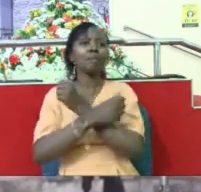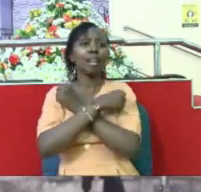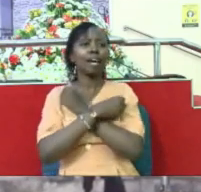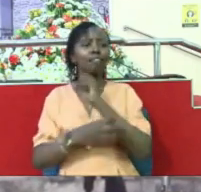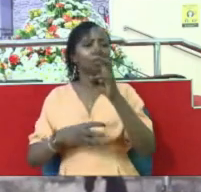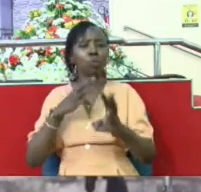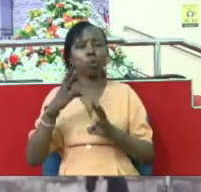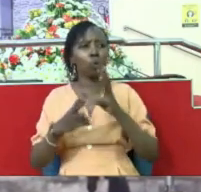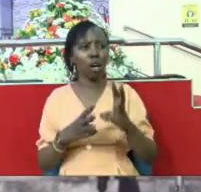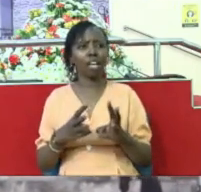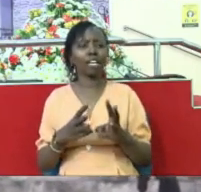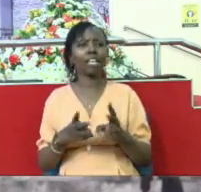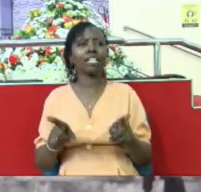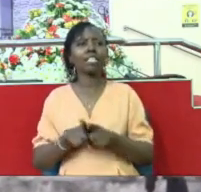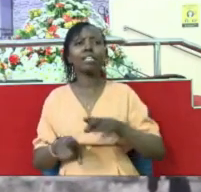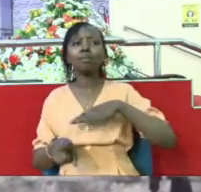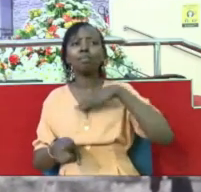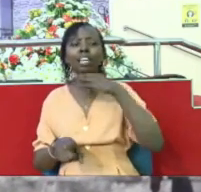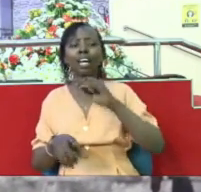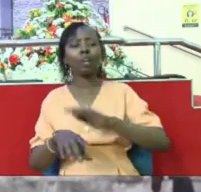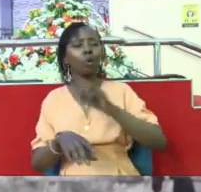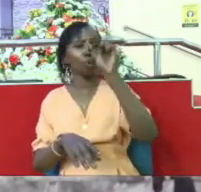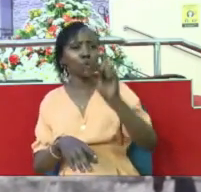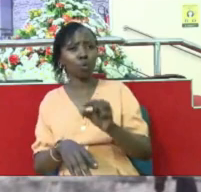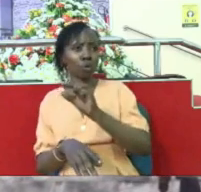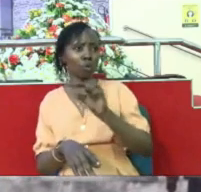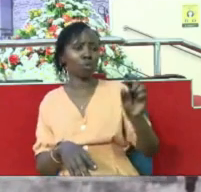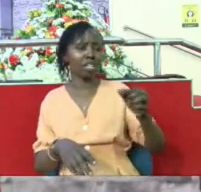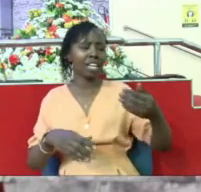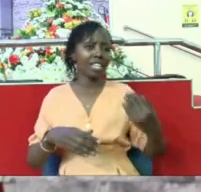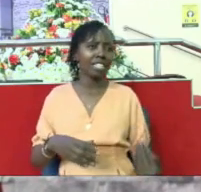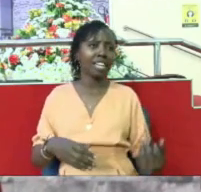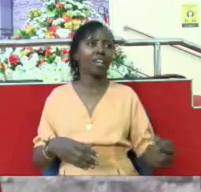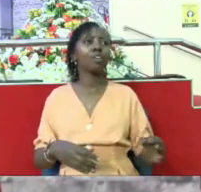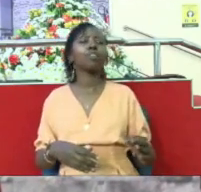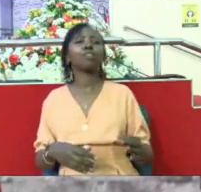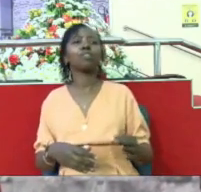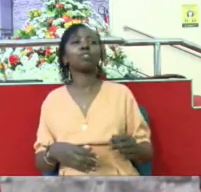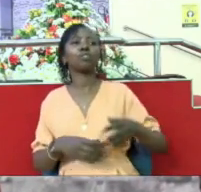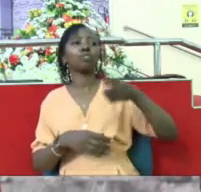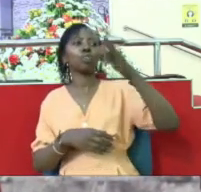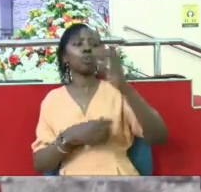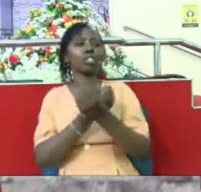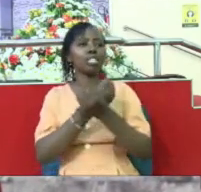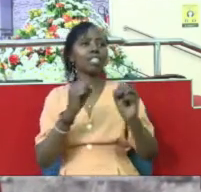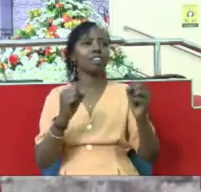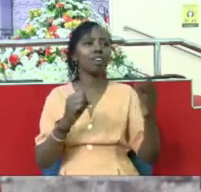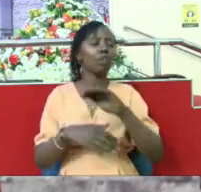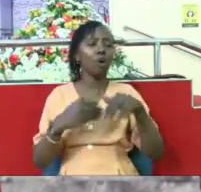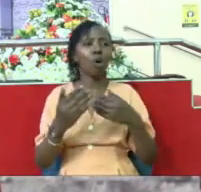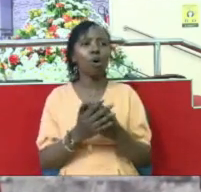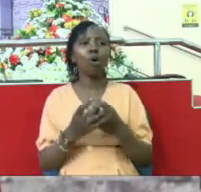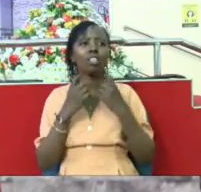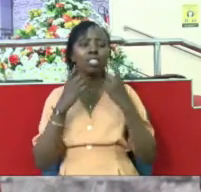us. The Son of God. The Savior of sinners. There was no room for